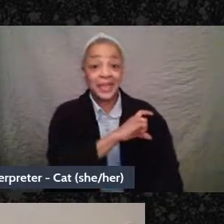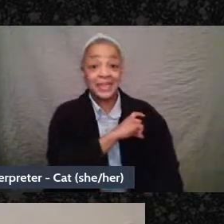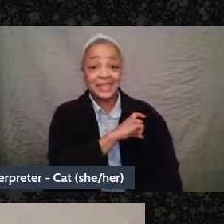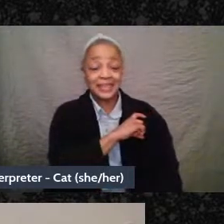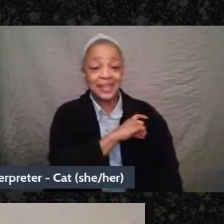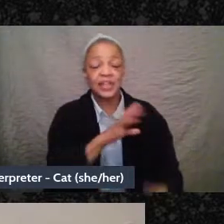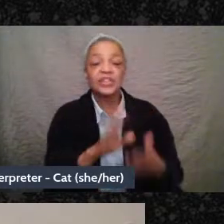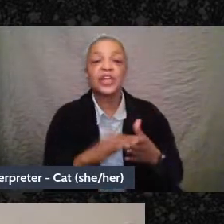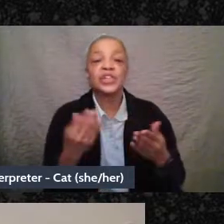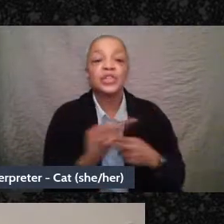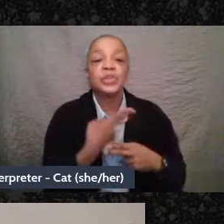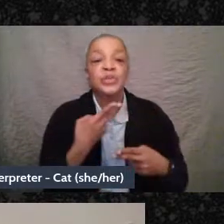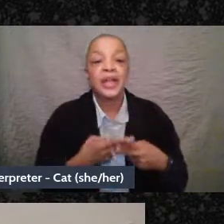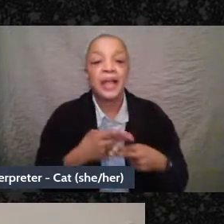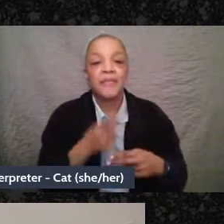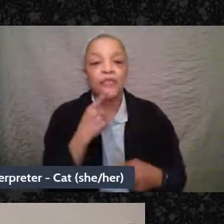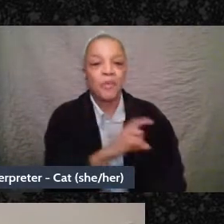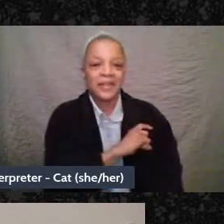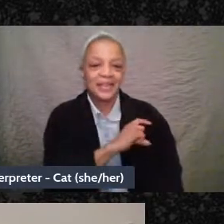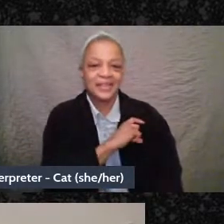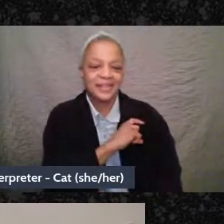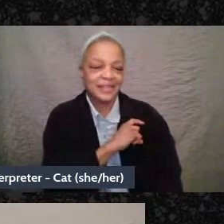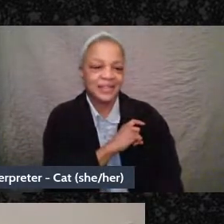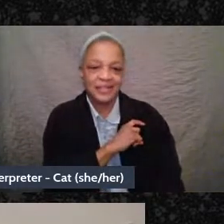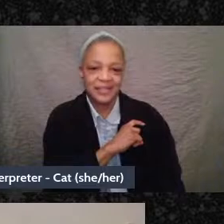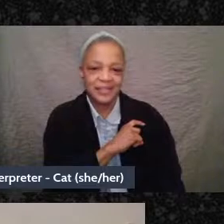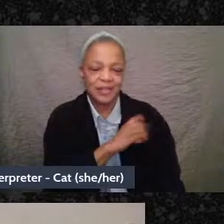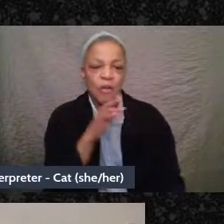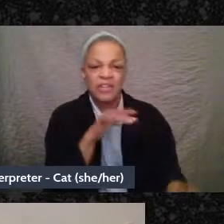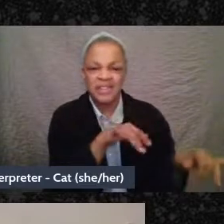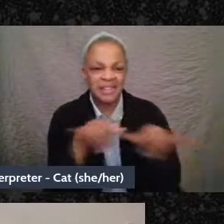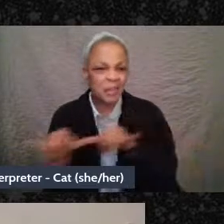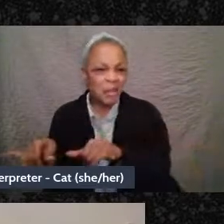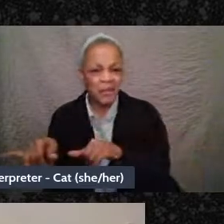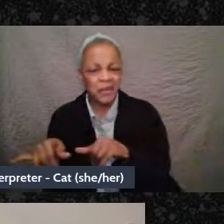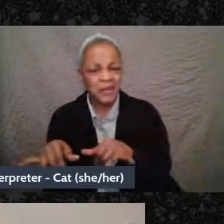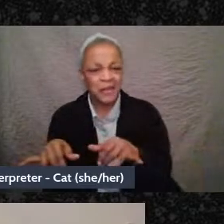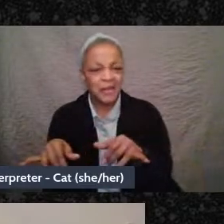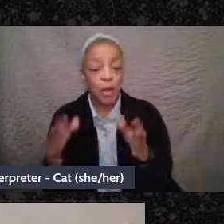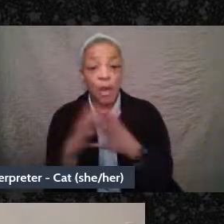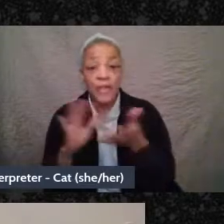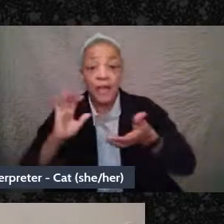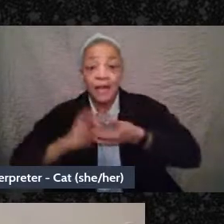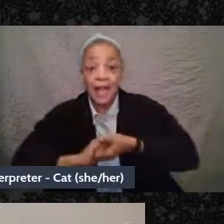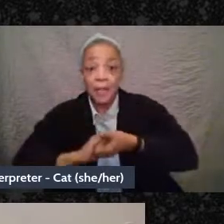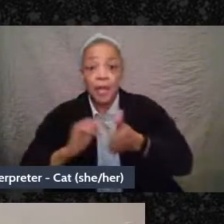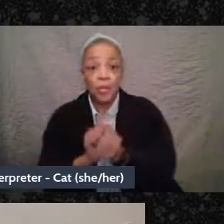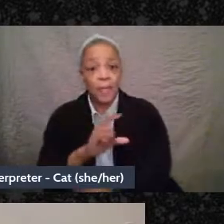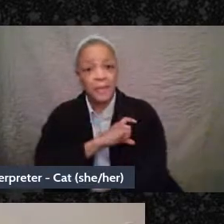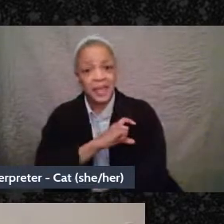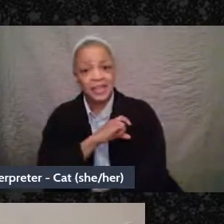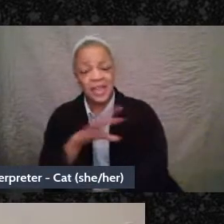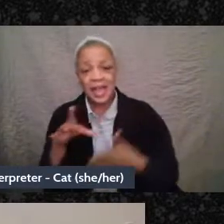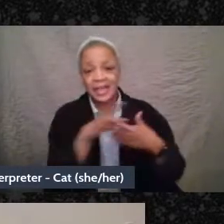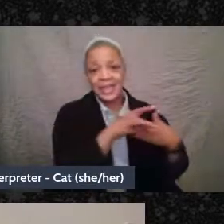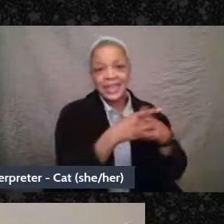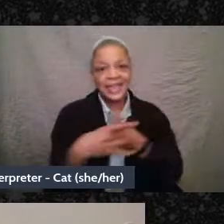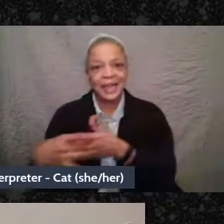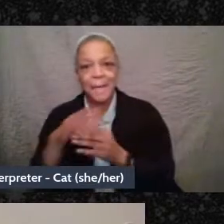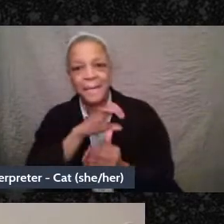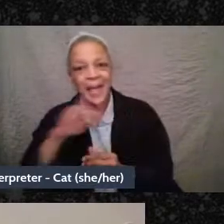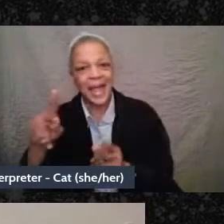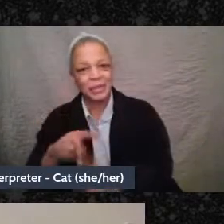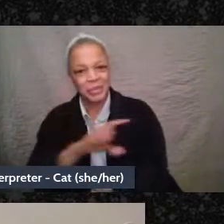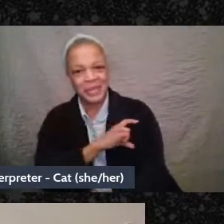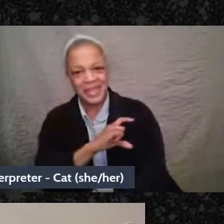in new forms. So that we can't be, or in similar forms, or that they collaborate with police and often lead right back to police.